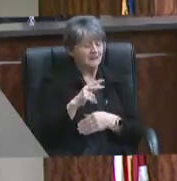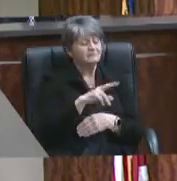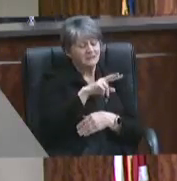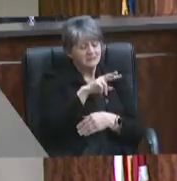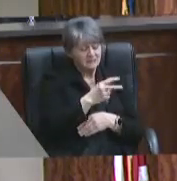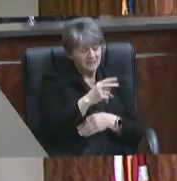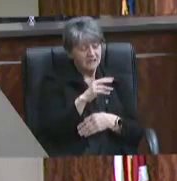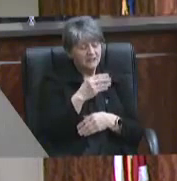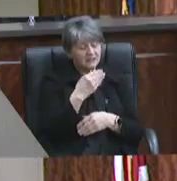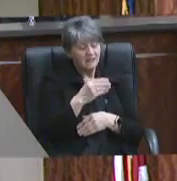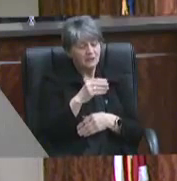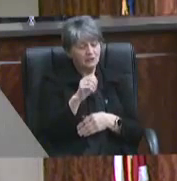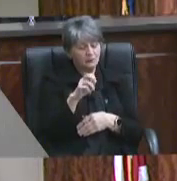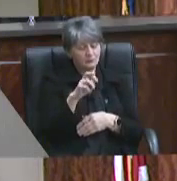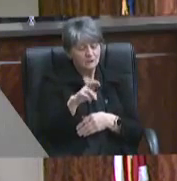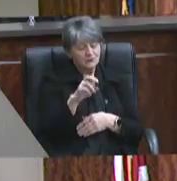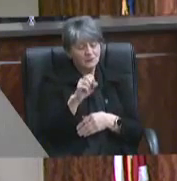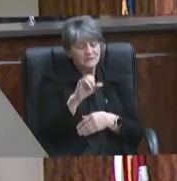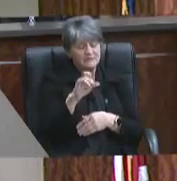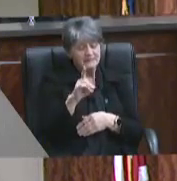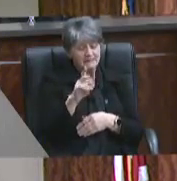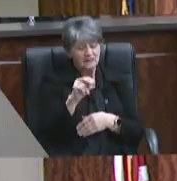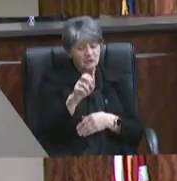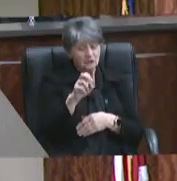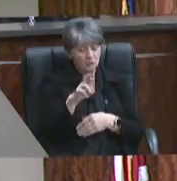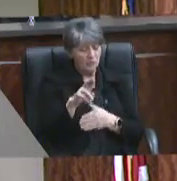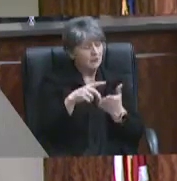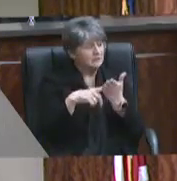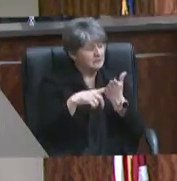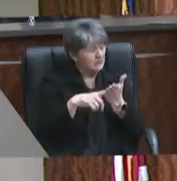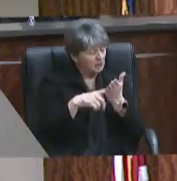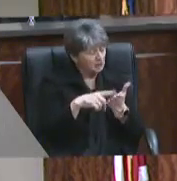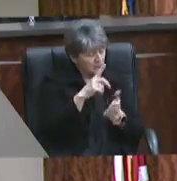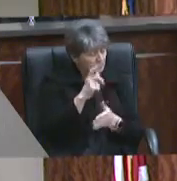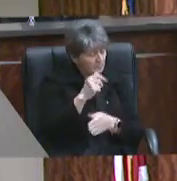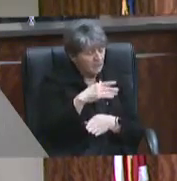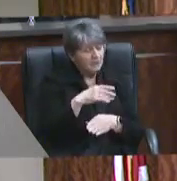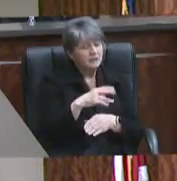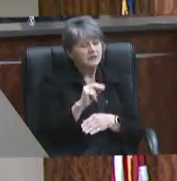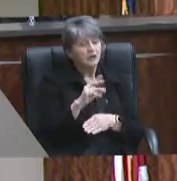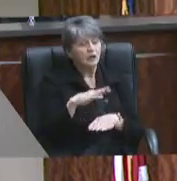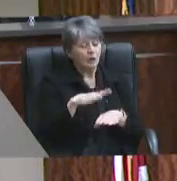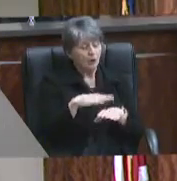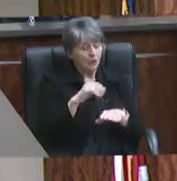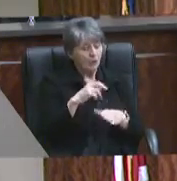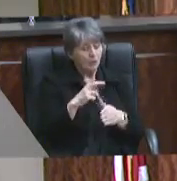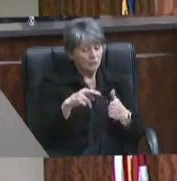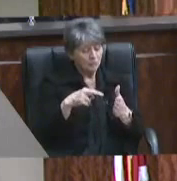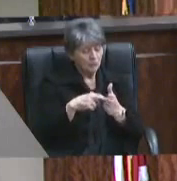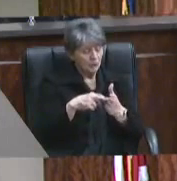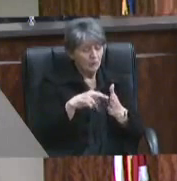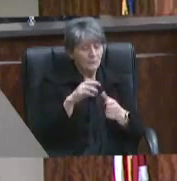that. Thank you, Councilman Sidnor. Any discussion? Ms. Rao, would you please call the roll?